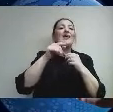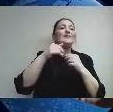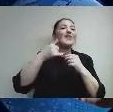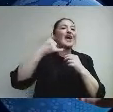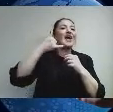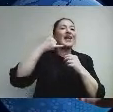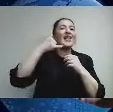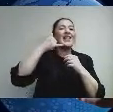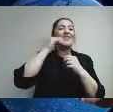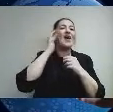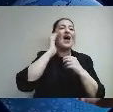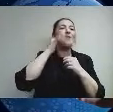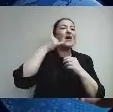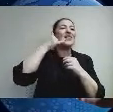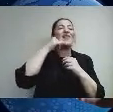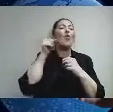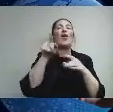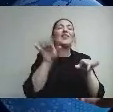about 20 eye brands.